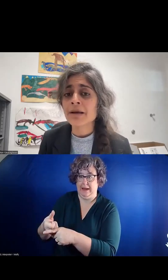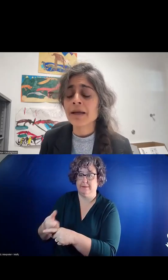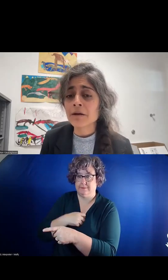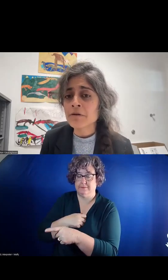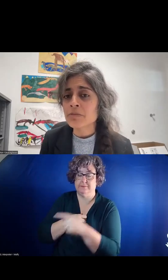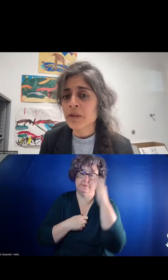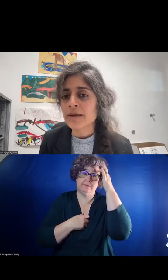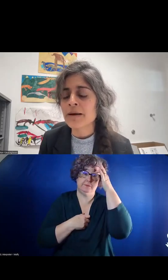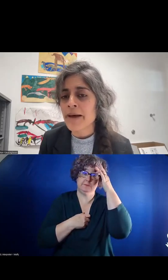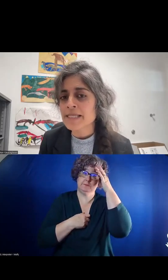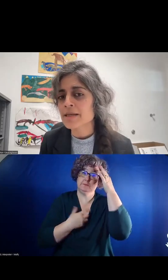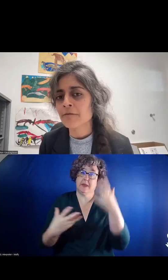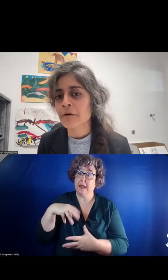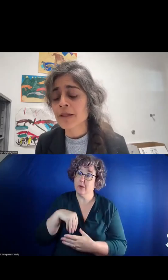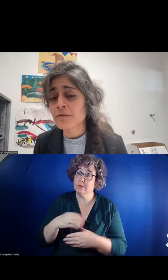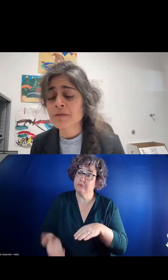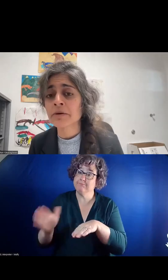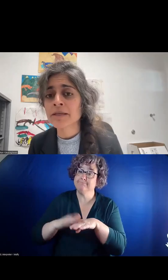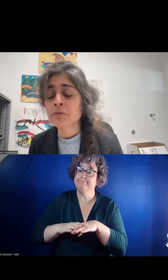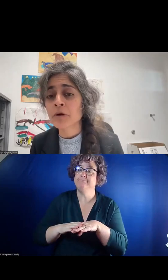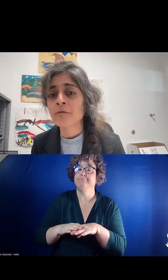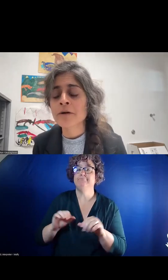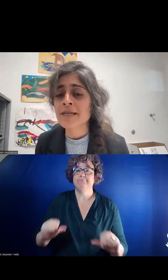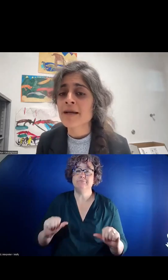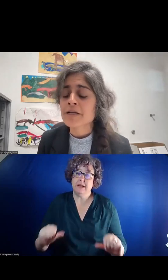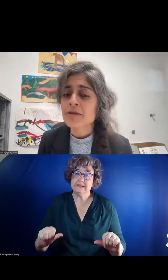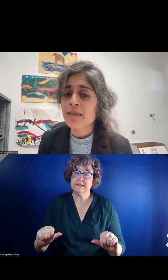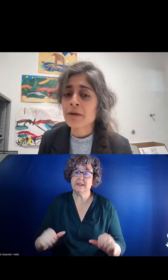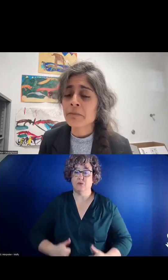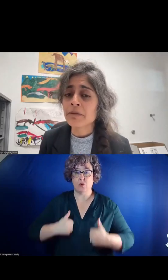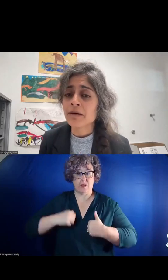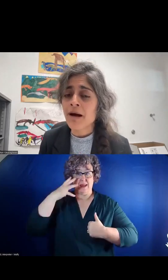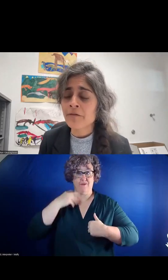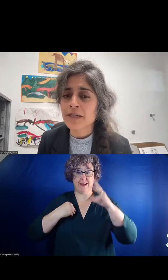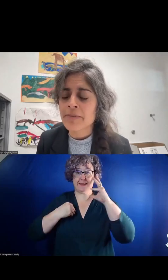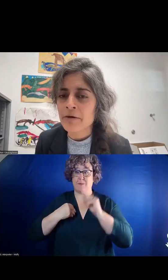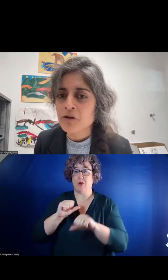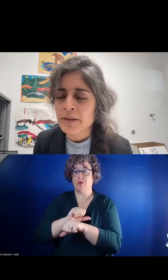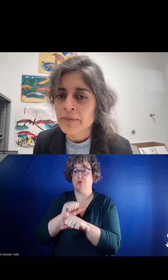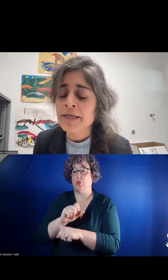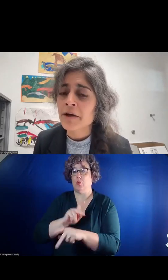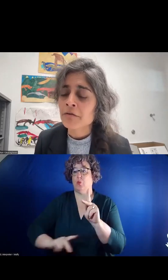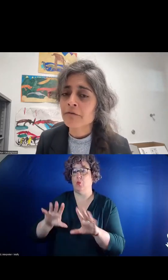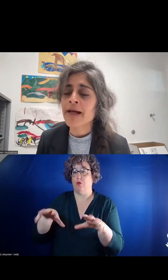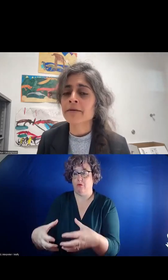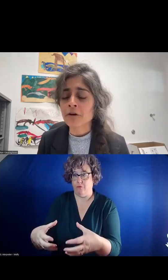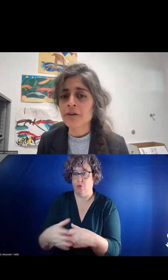this includes building a capacity for a lived experience workforce so that the people that are offering tobacco